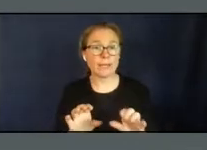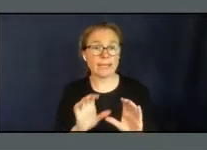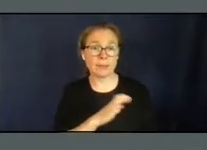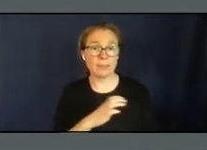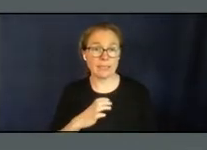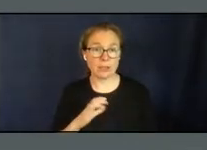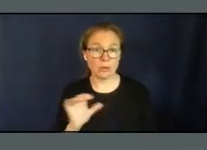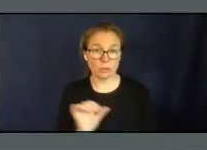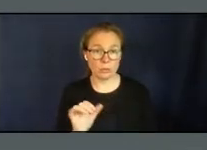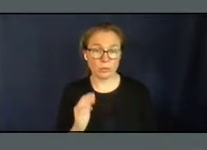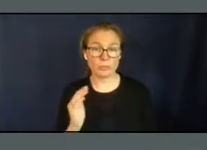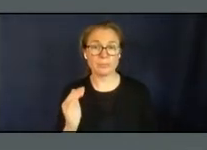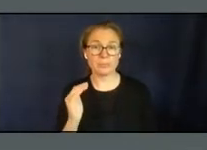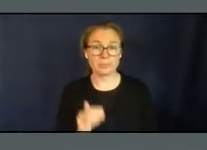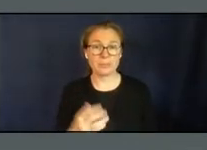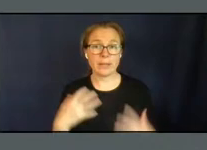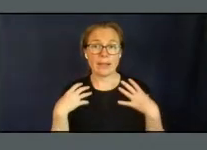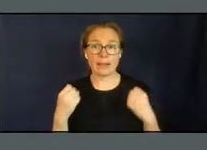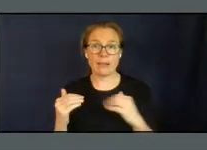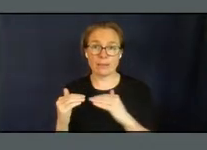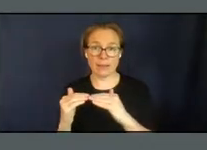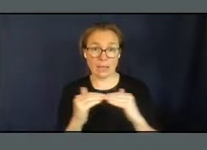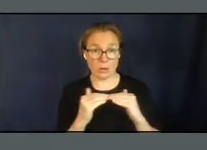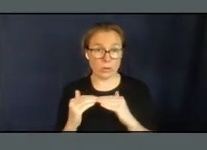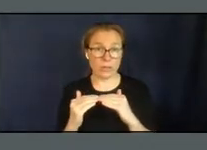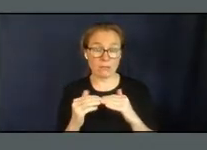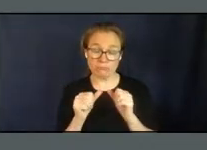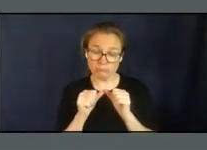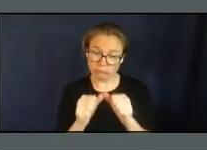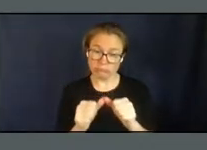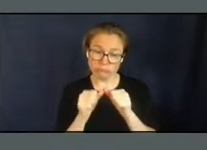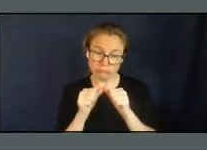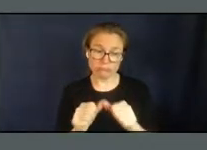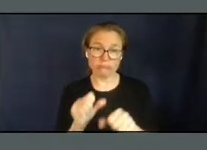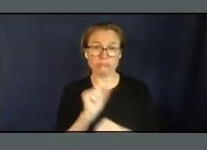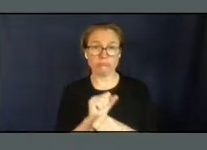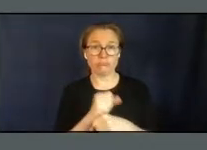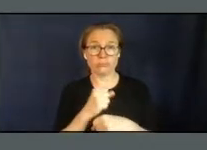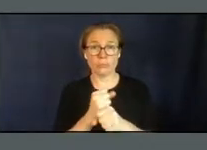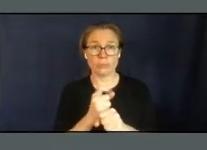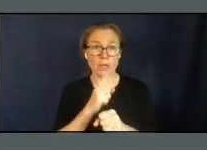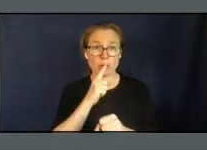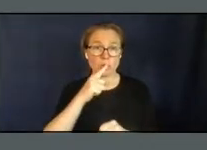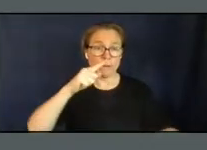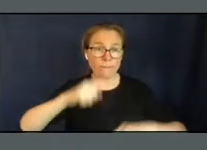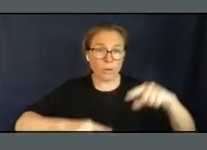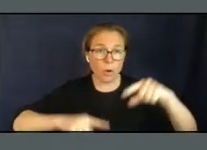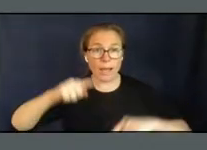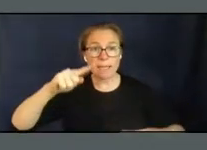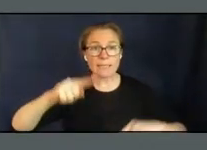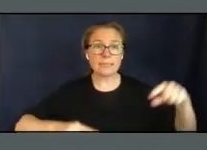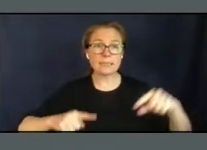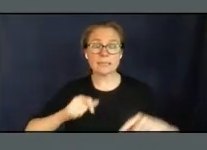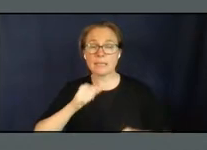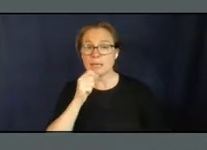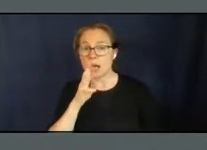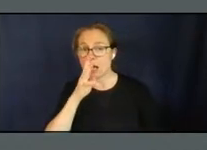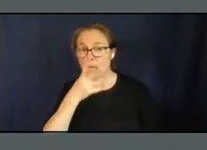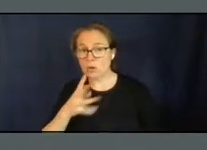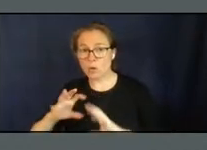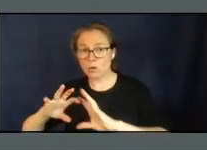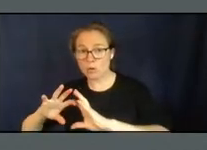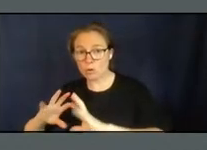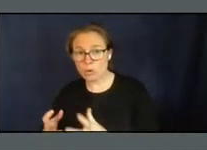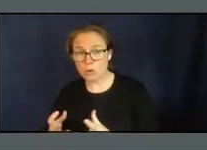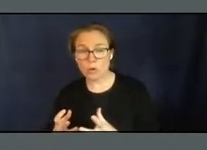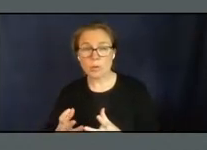With regard to health equity, there has been continued work on the Health Disparities Reduction Hub, and it is beginning to be used to guide and support disparities work